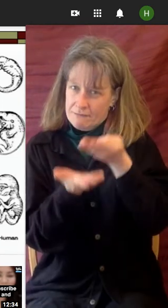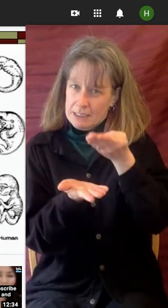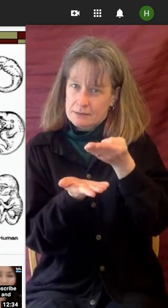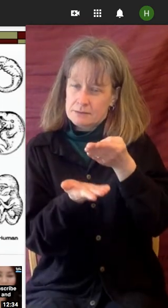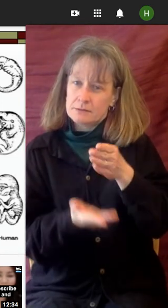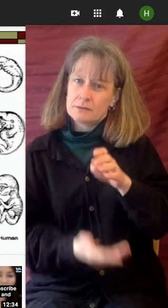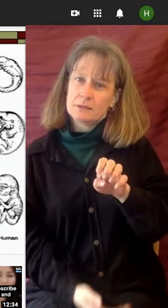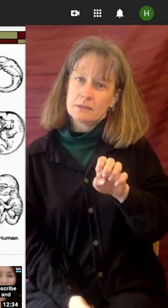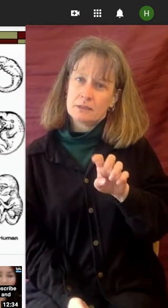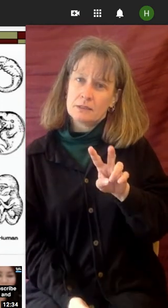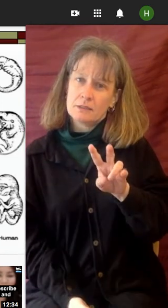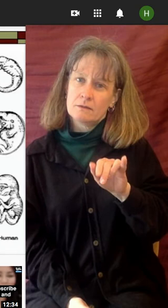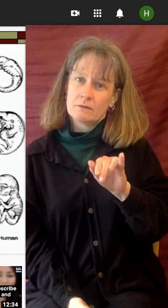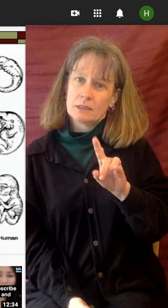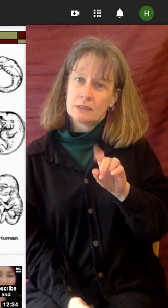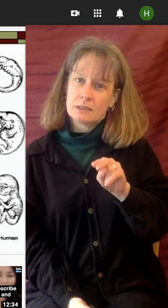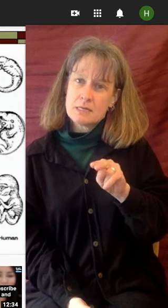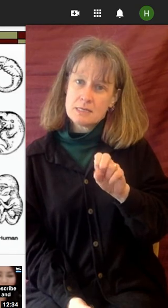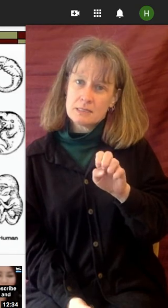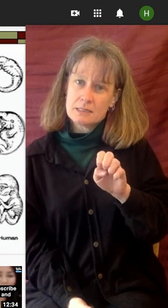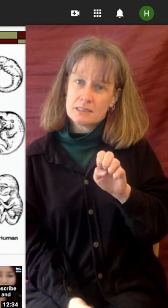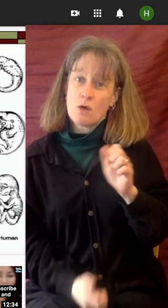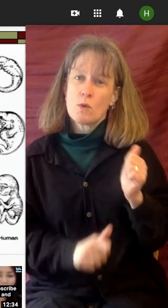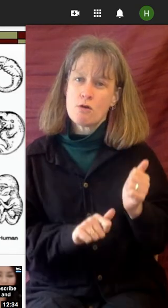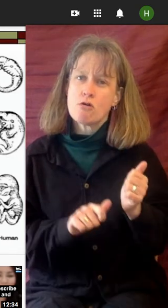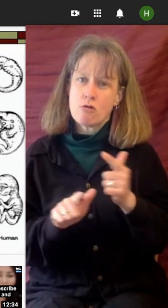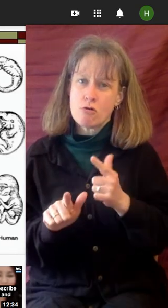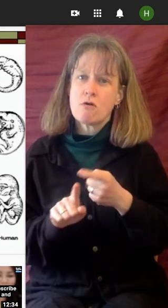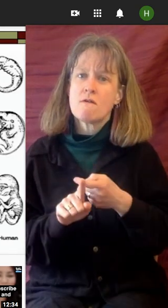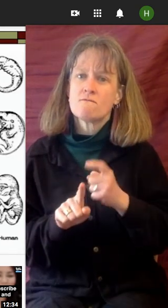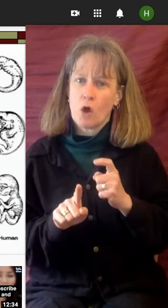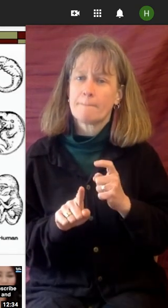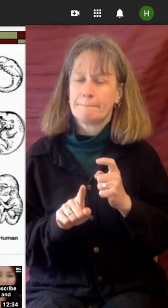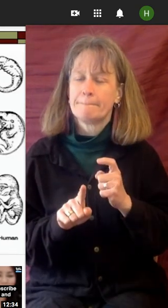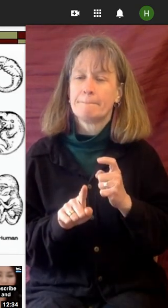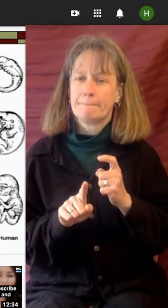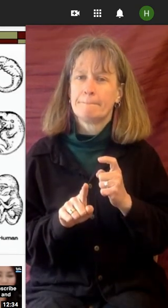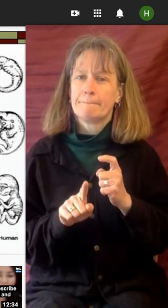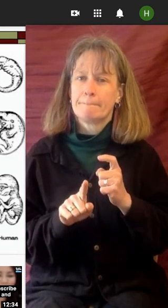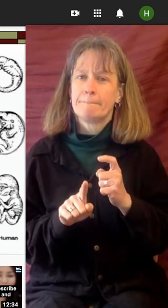as to that we all came from something,